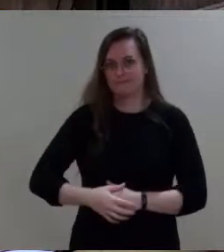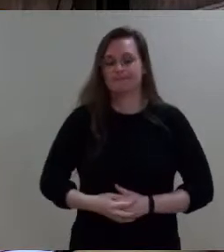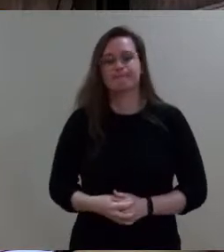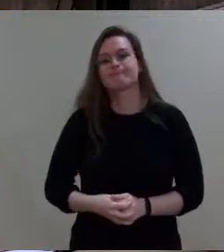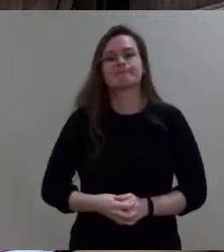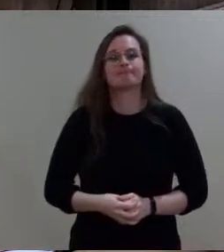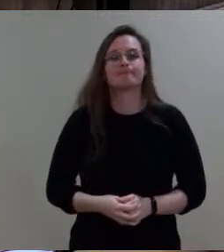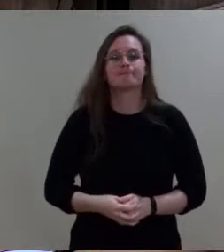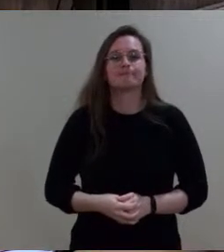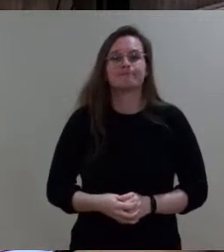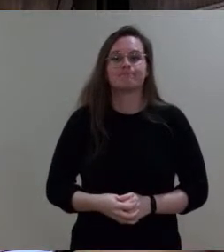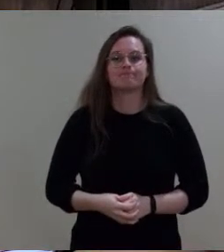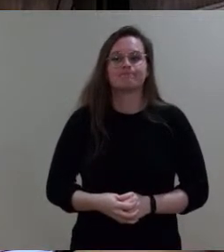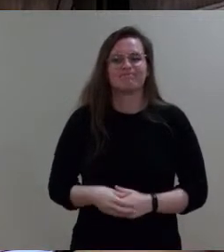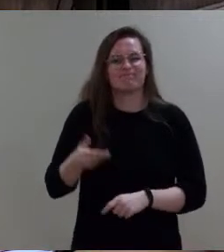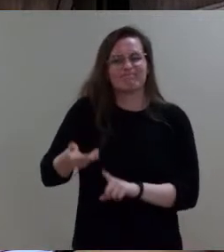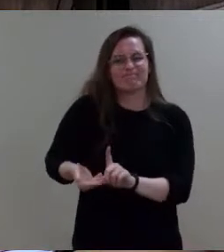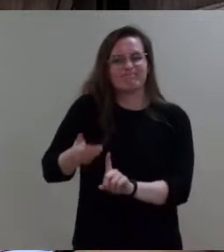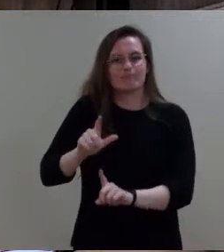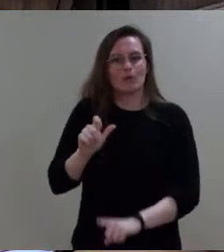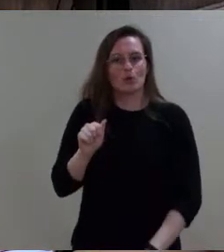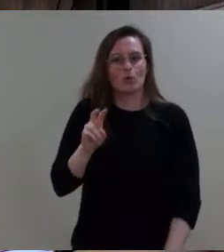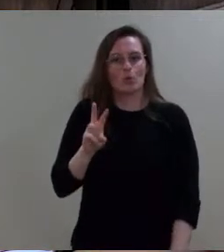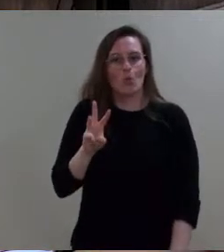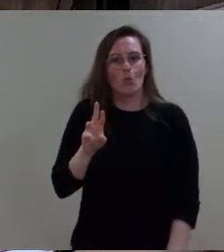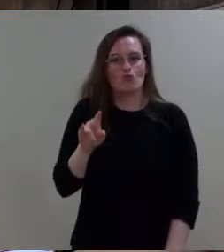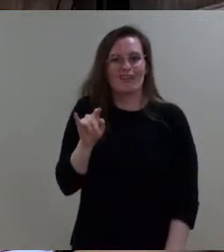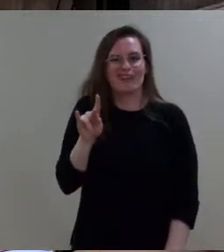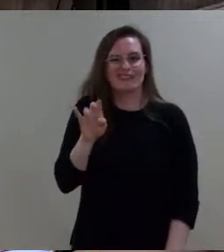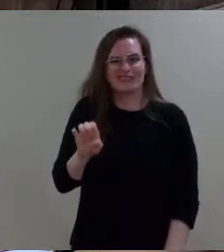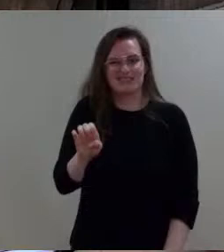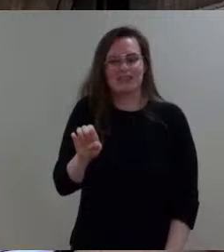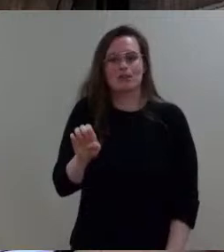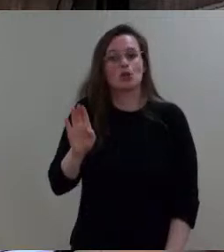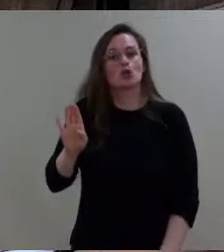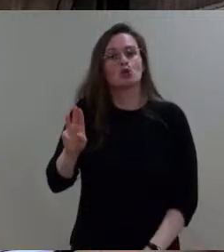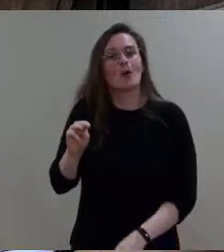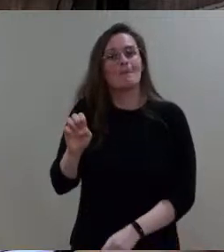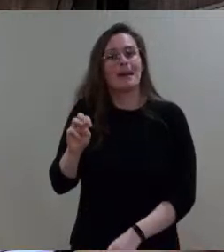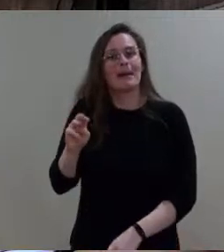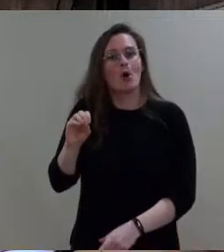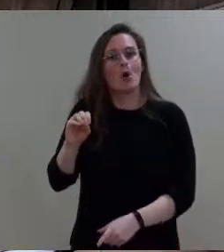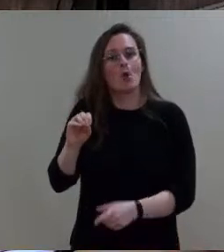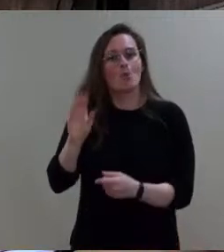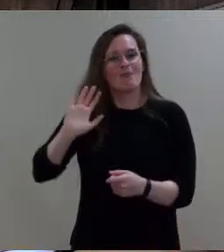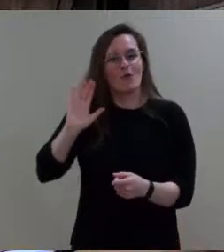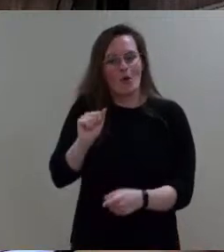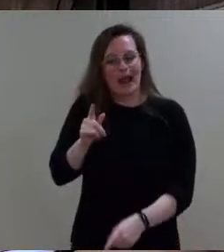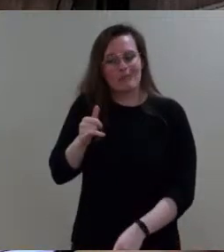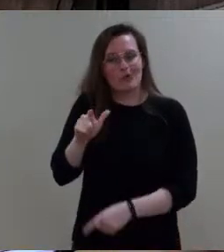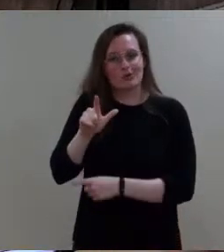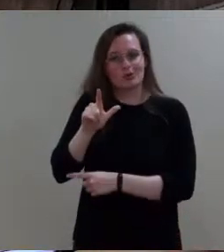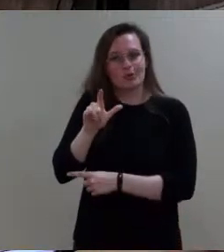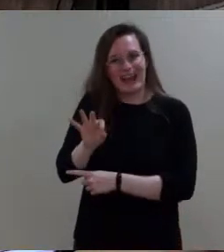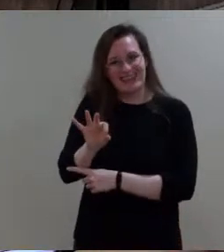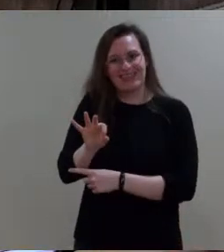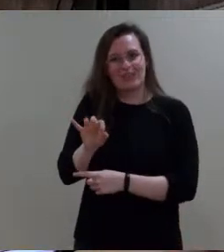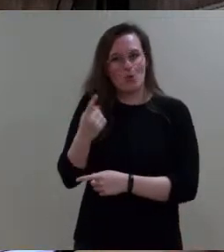CAO Lawrence, one of the notes that you made in the memo that came out to us April the 29th was